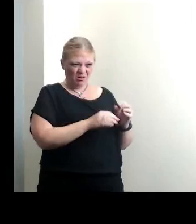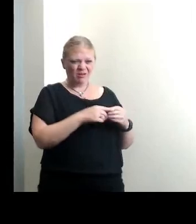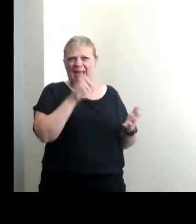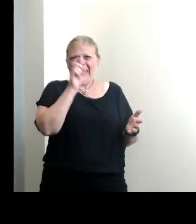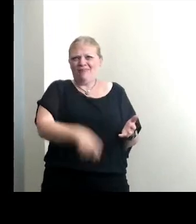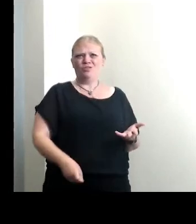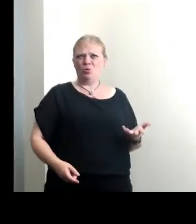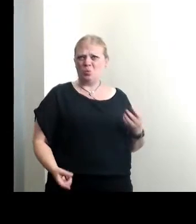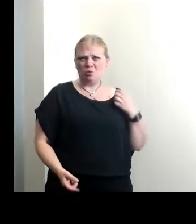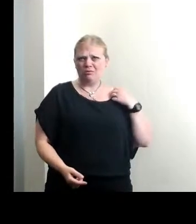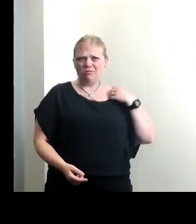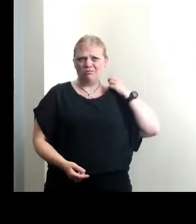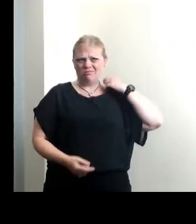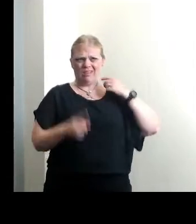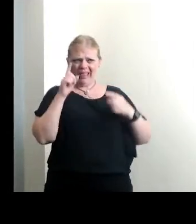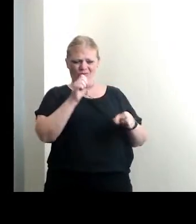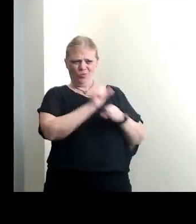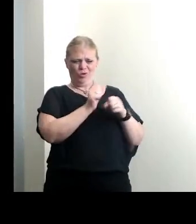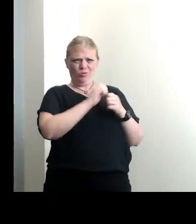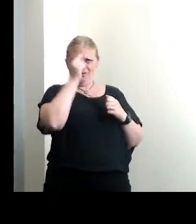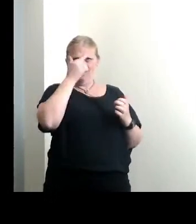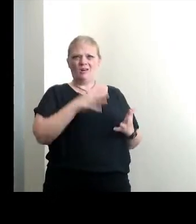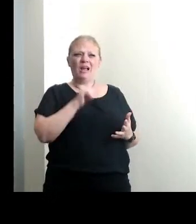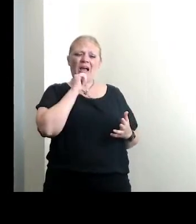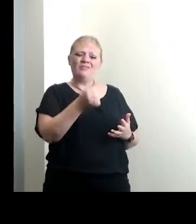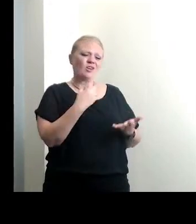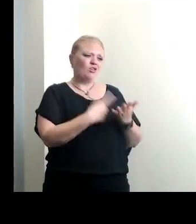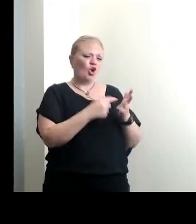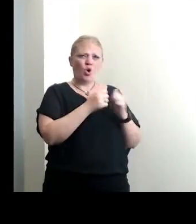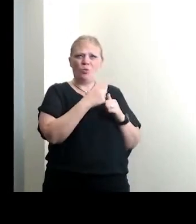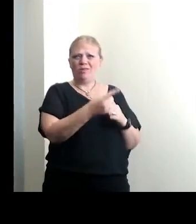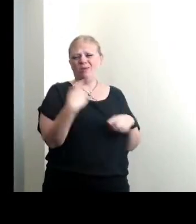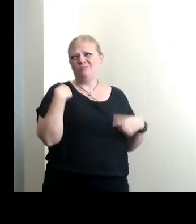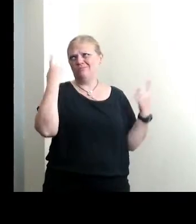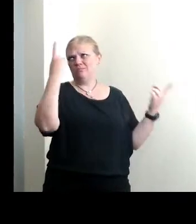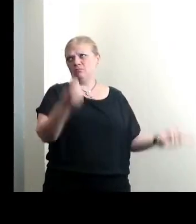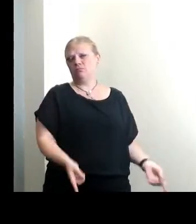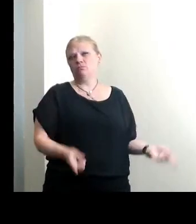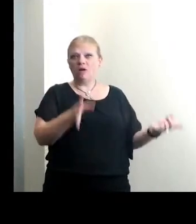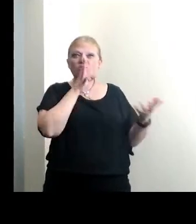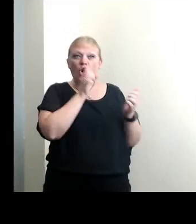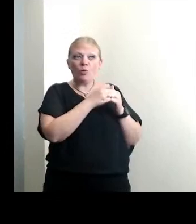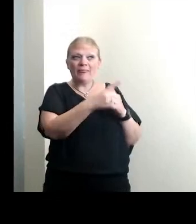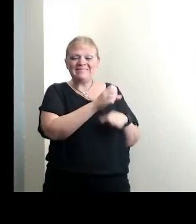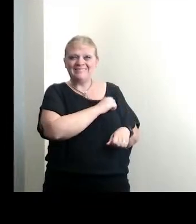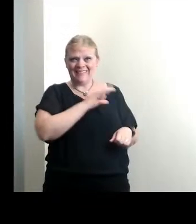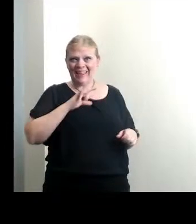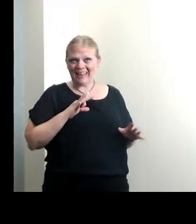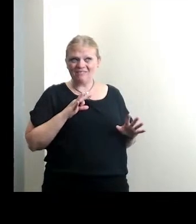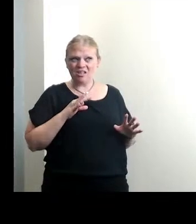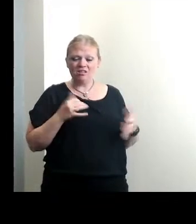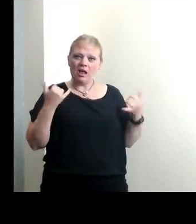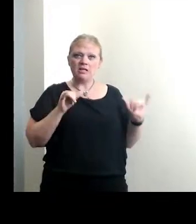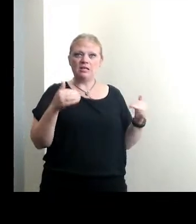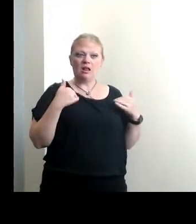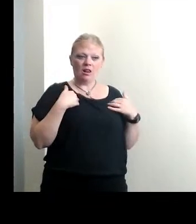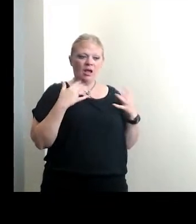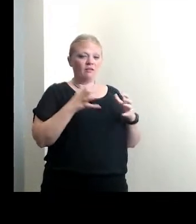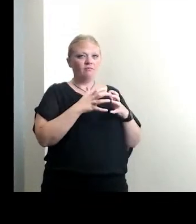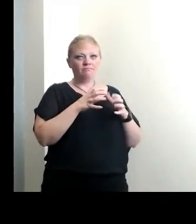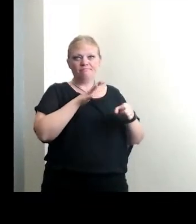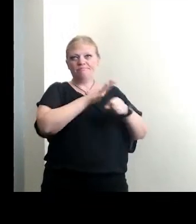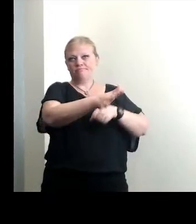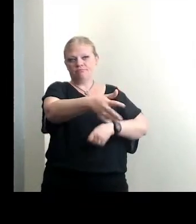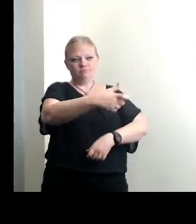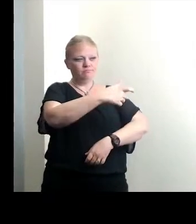the governor's office. And as I say, I haven't talked to the governor in quite some time. I have talked to his staff. They still have plenty of power and plenty